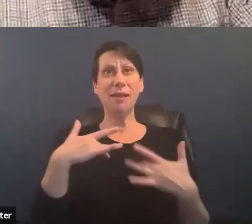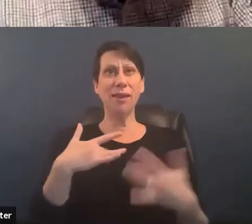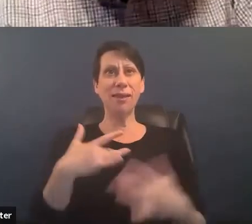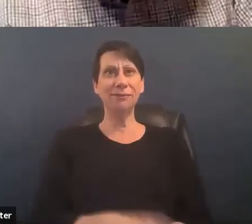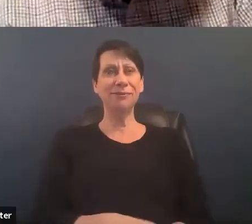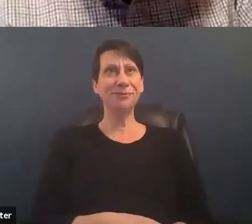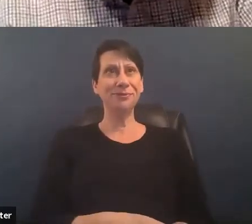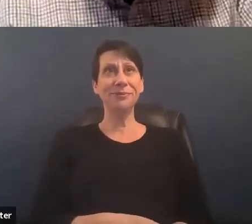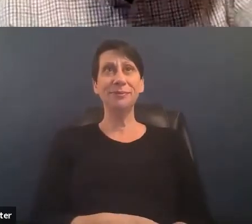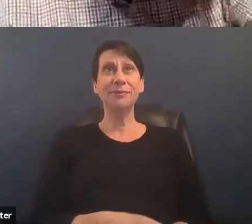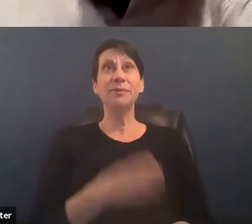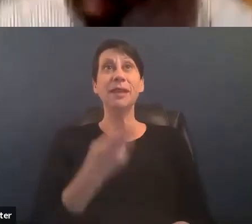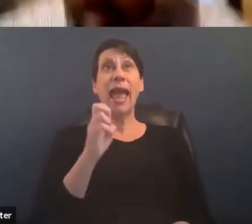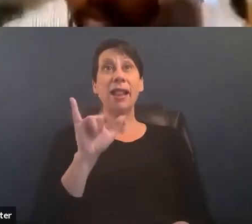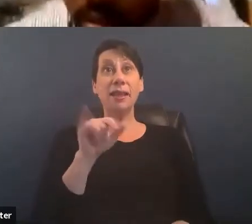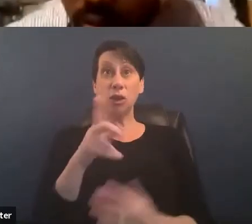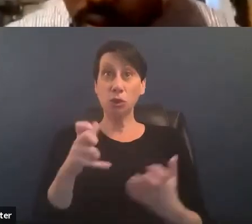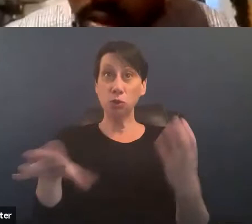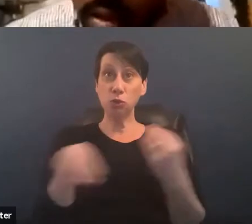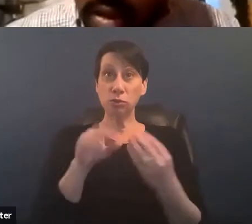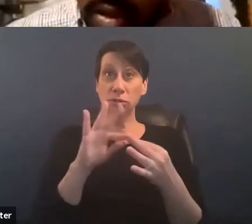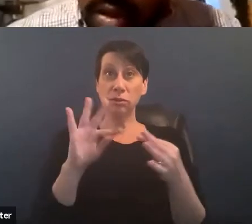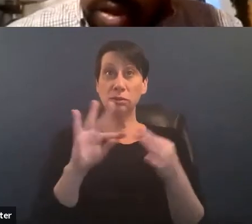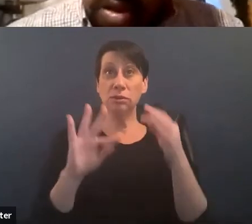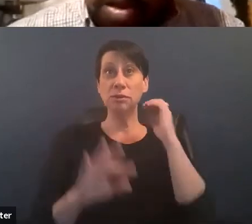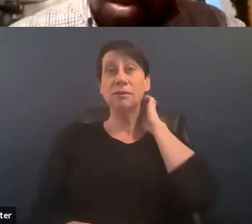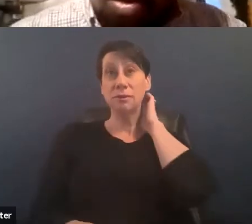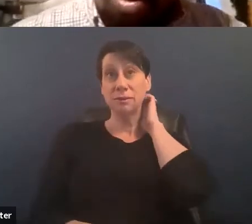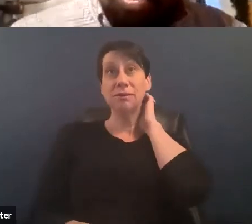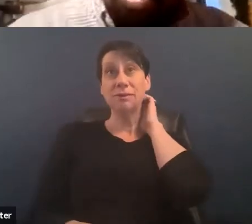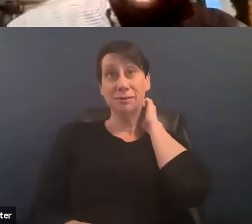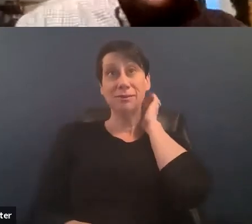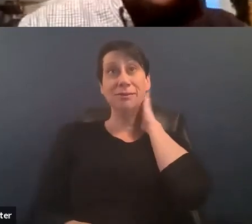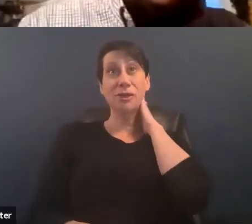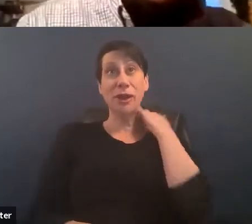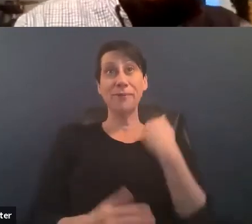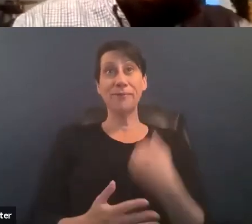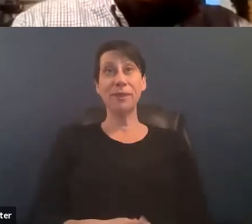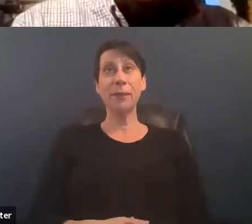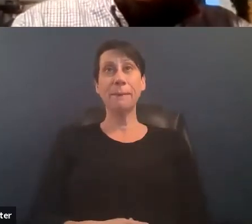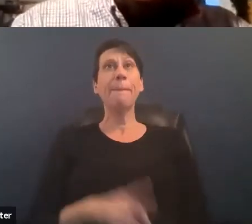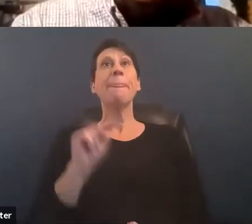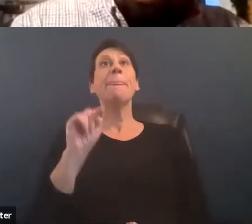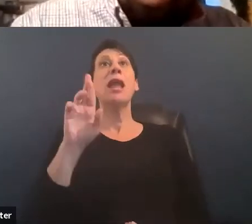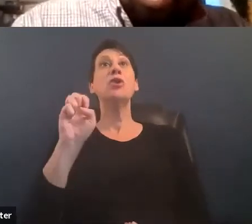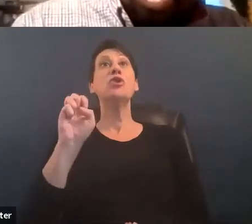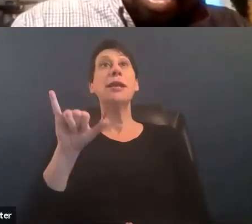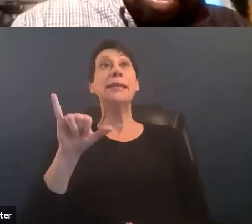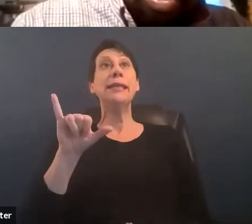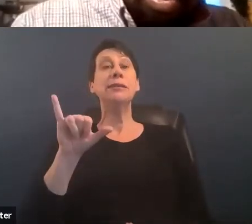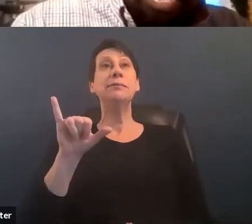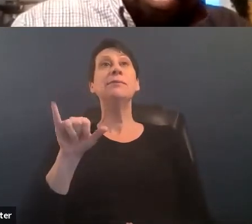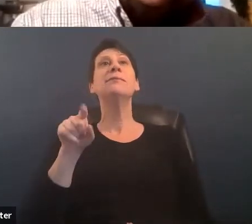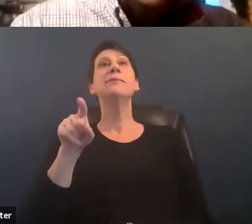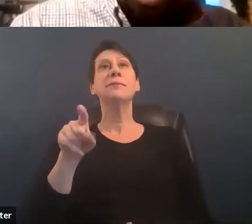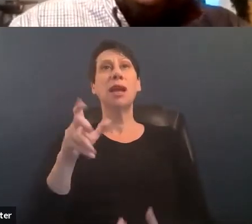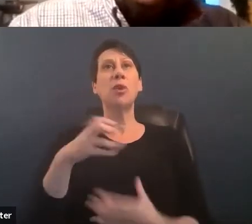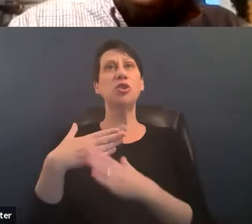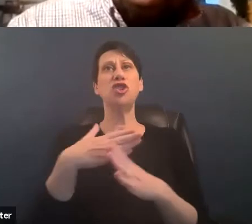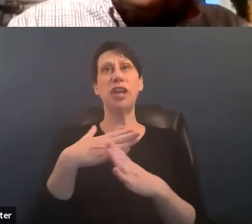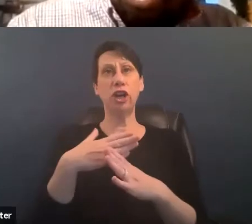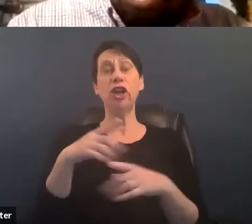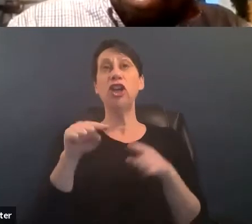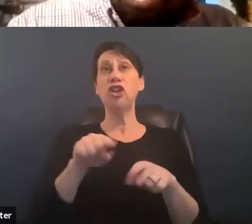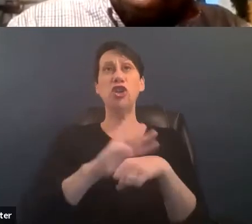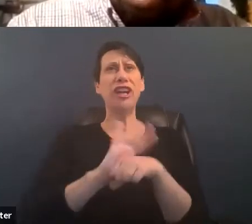say something? Yeah. Sure, I thought I said Tracy. Yes, I would like to share. Yeah, go for it. COVID, we were